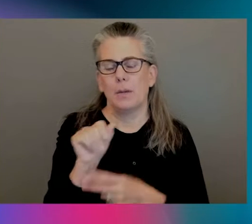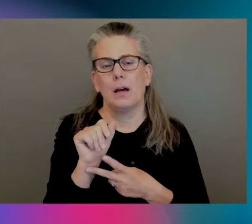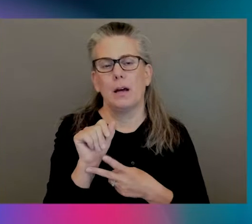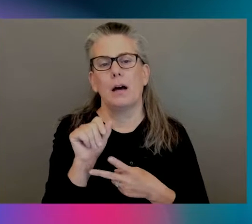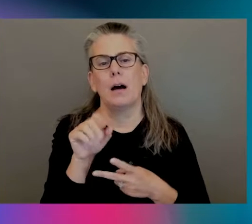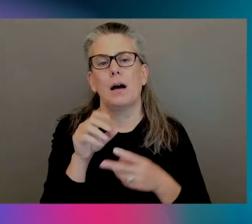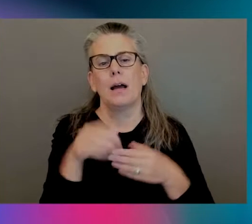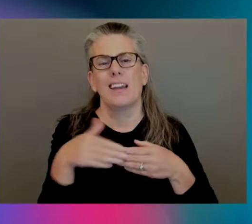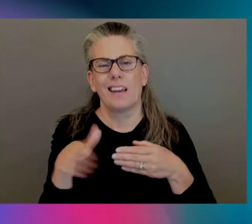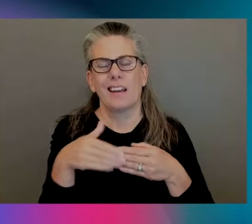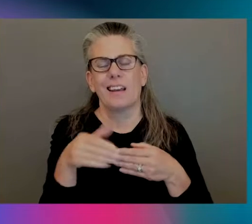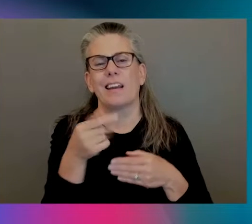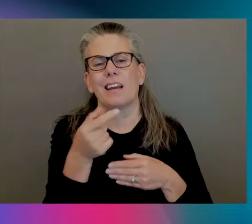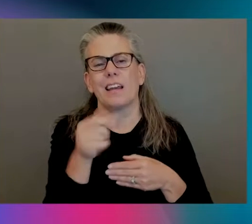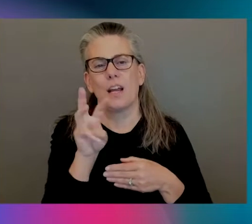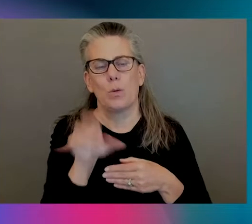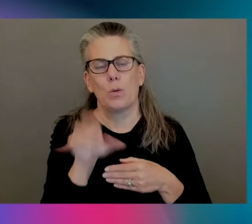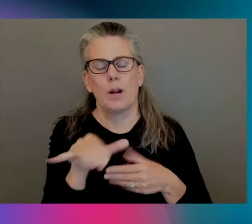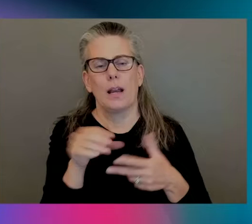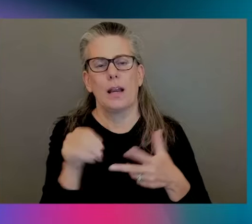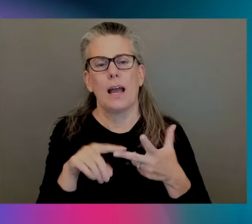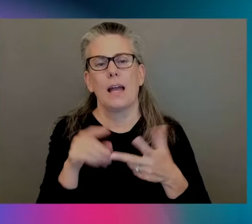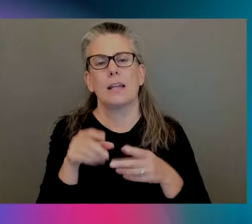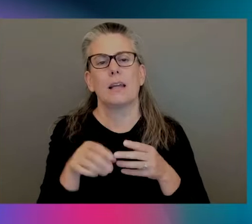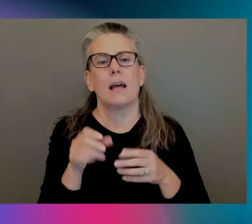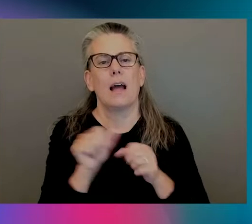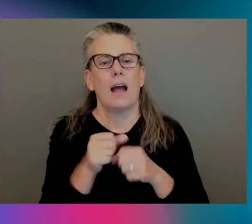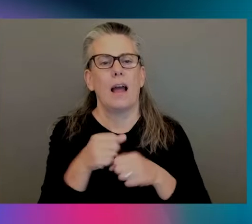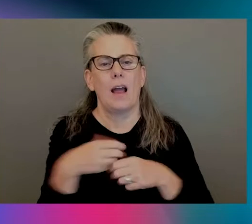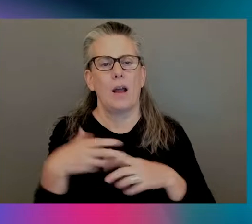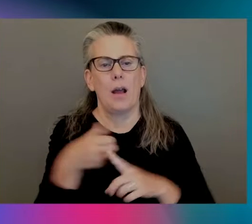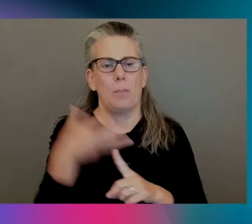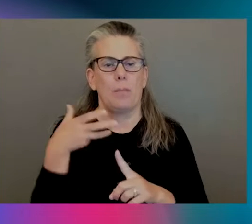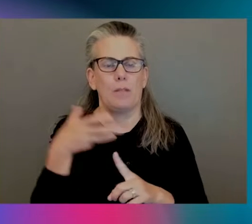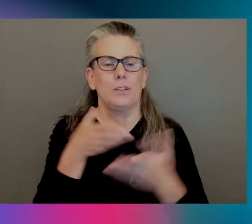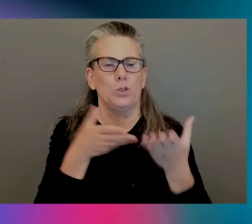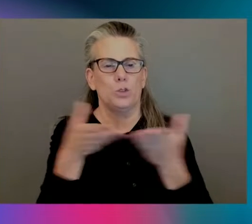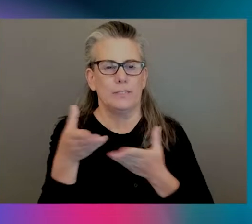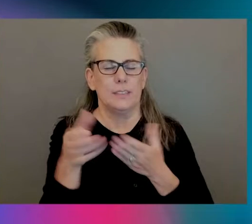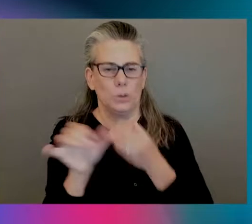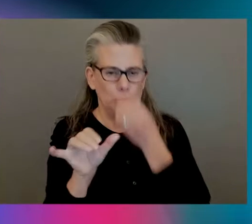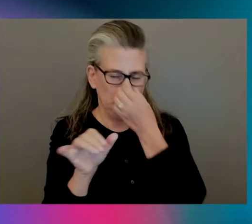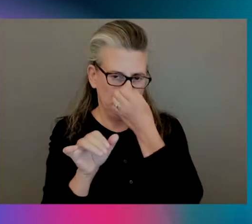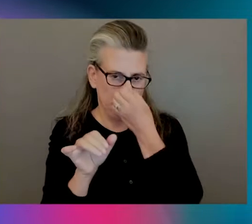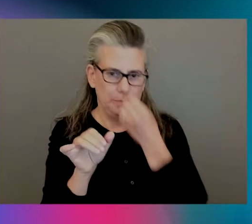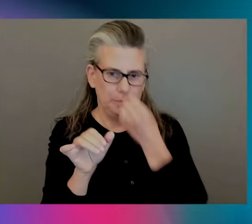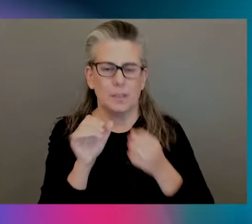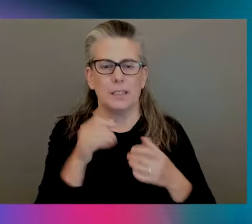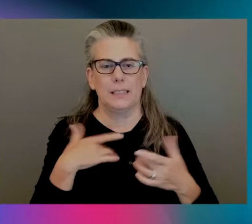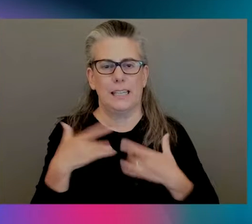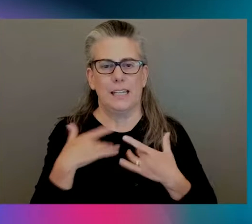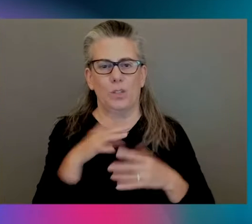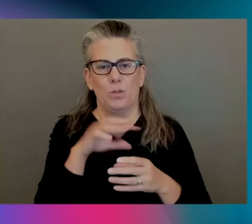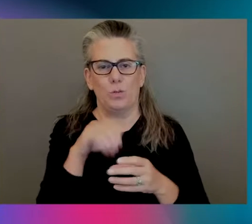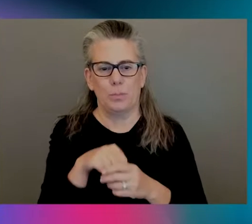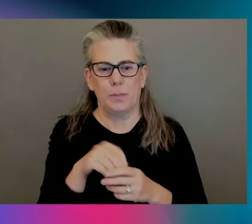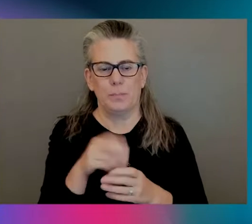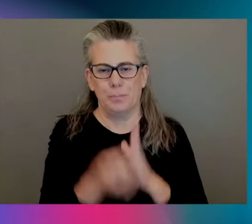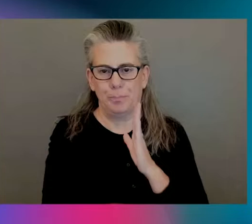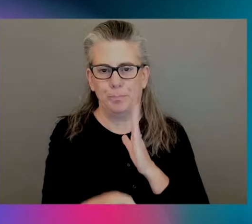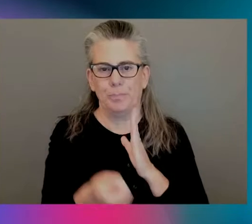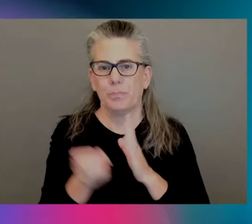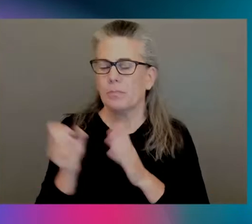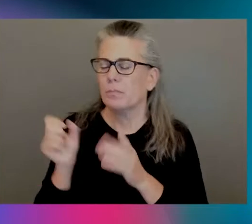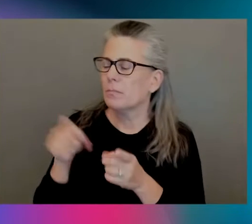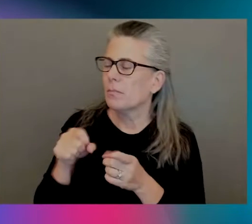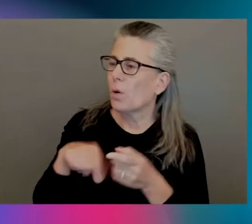Location Service. So yeah, excited to jump into it. Absolutely. It's very cool. So normally when we create solutions like